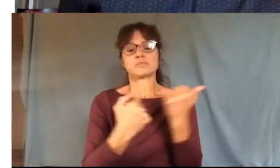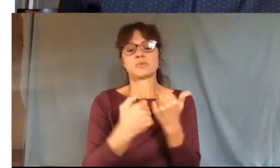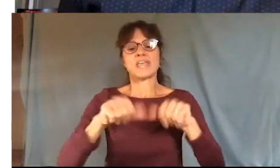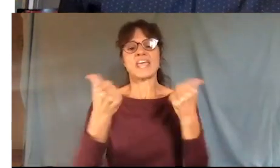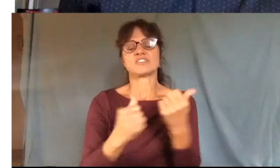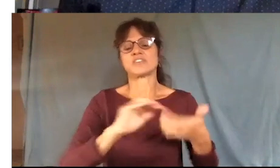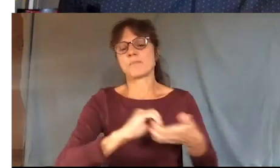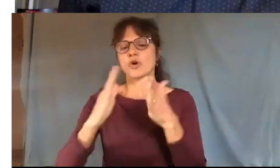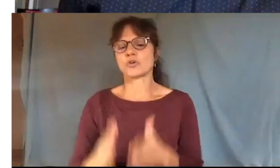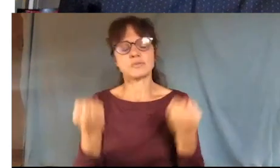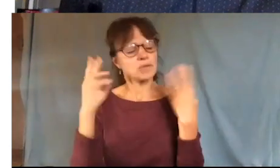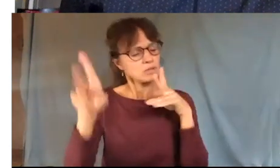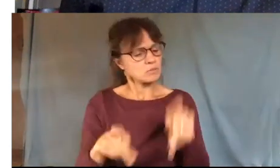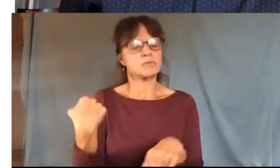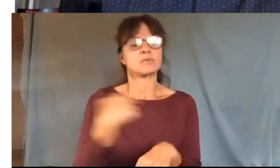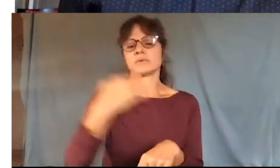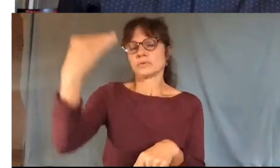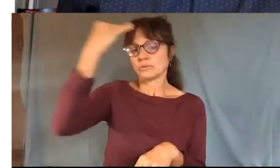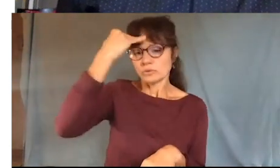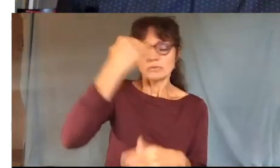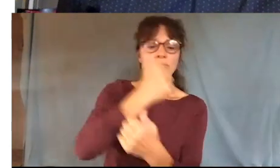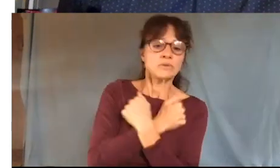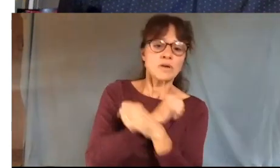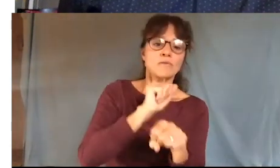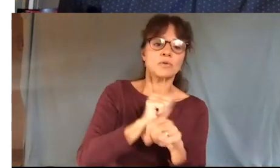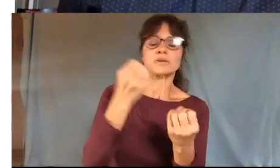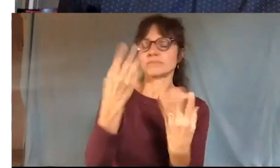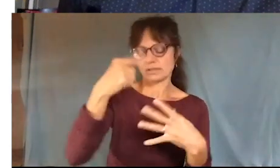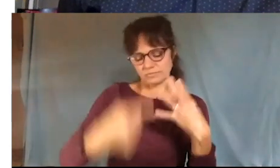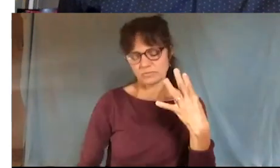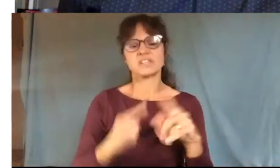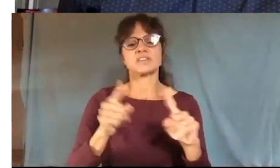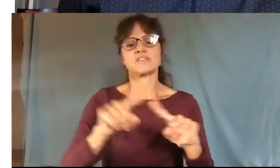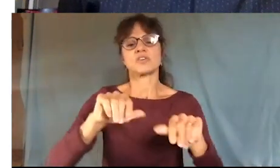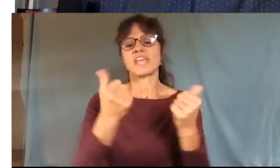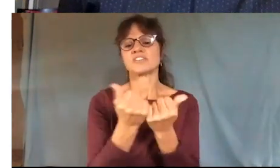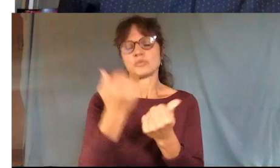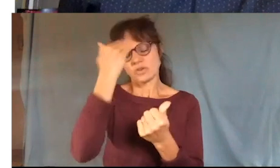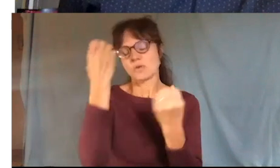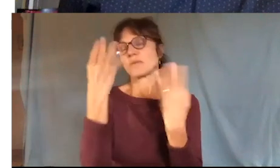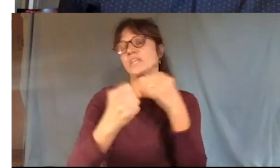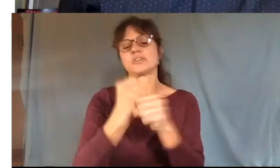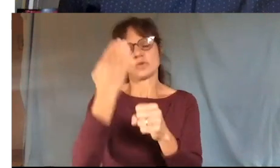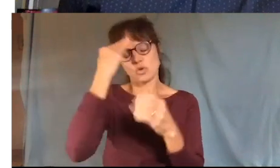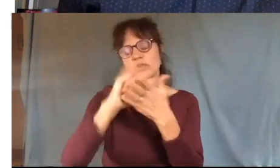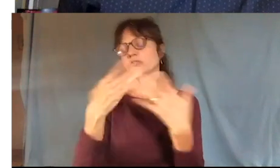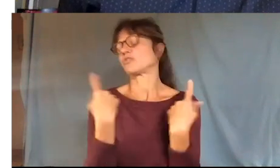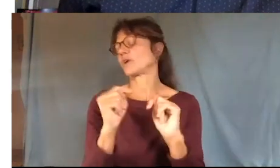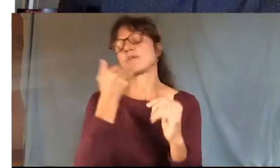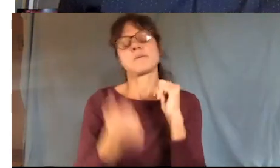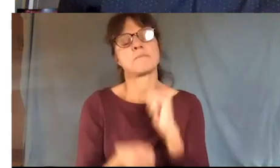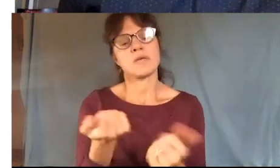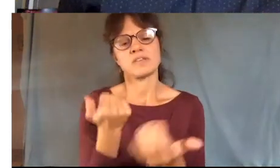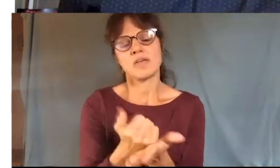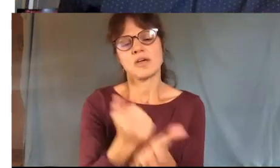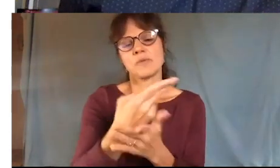many people that we know and love who work at many of these agencies. We've known them for many years. We know that they're trying their best to help the HIV